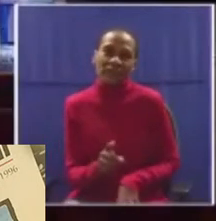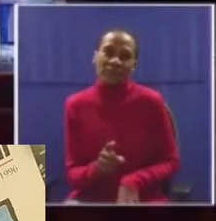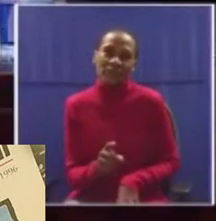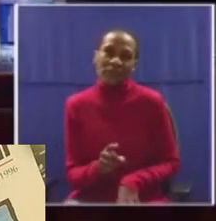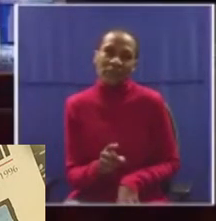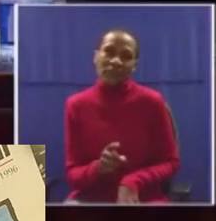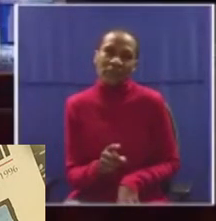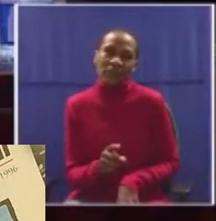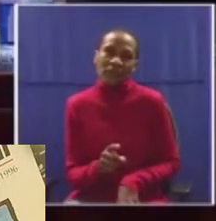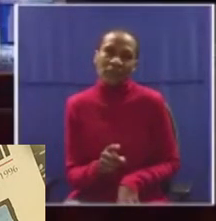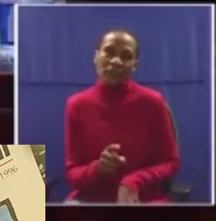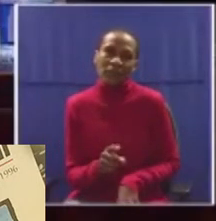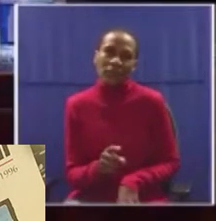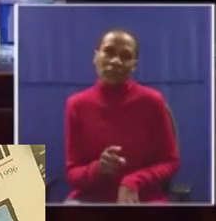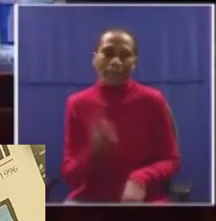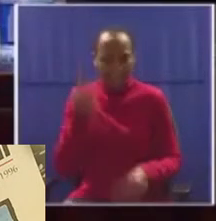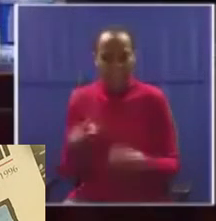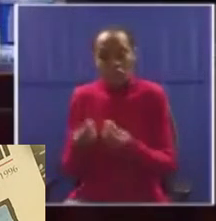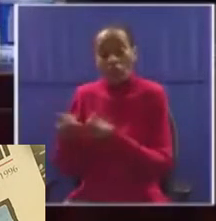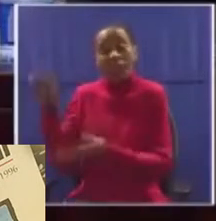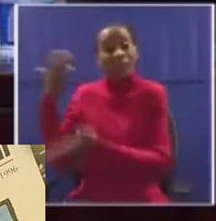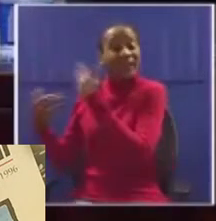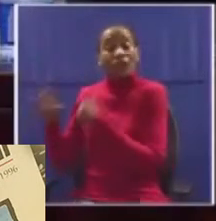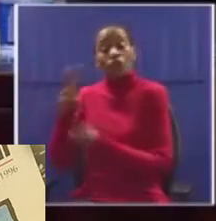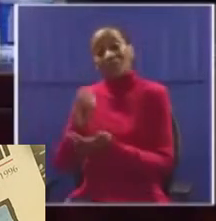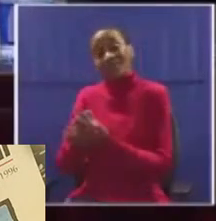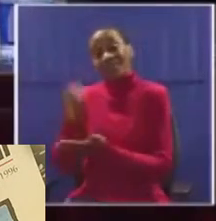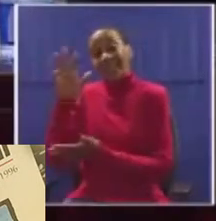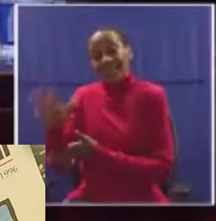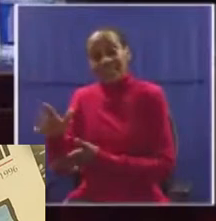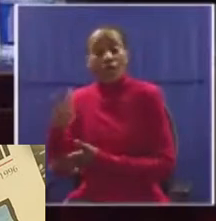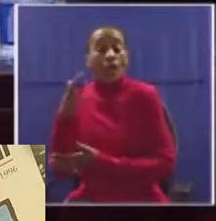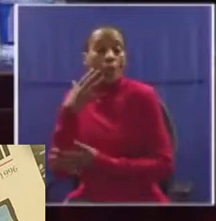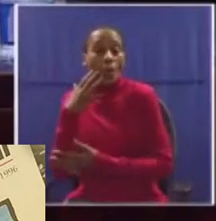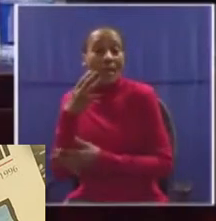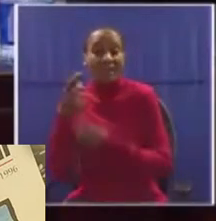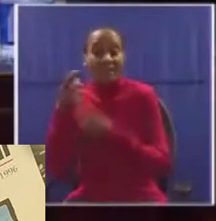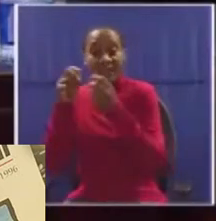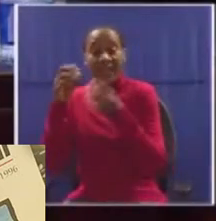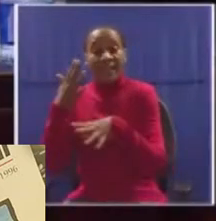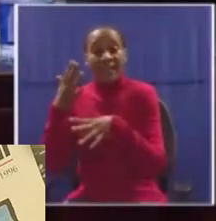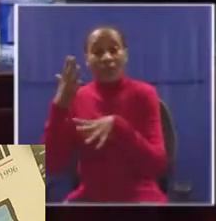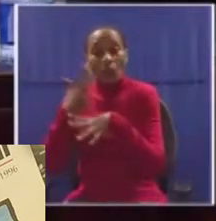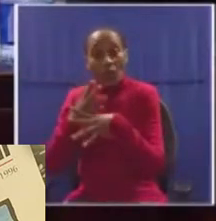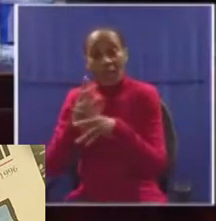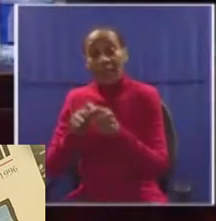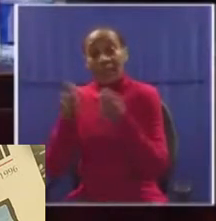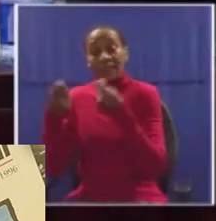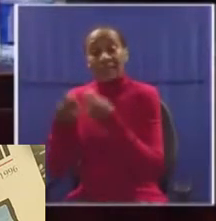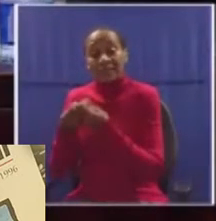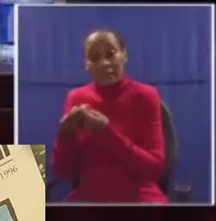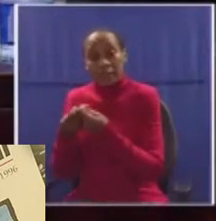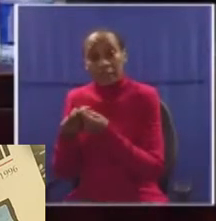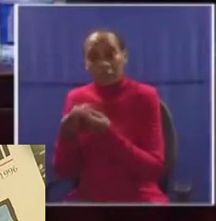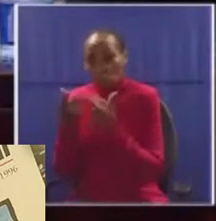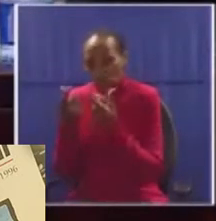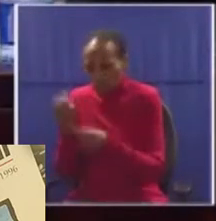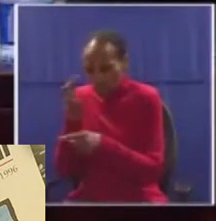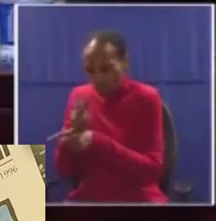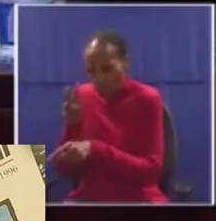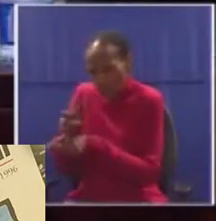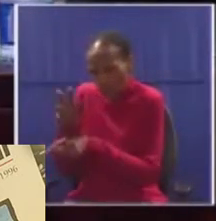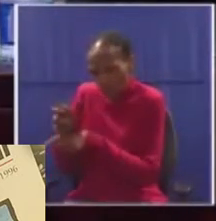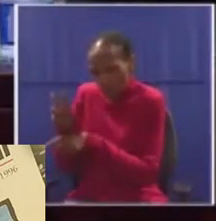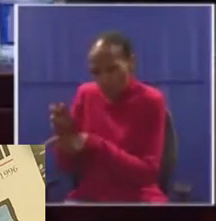to be dealt in 2019 when the financial action task force which uses peer reviews to